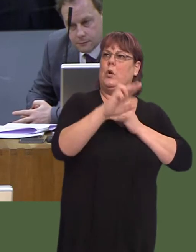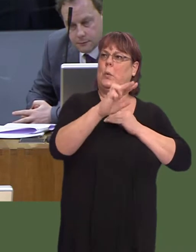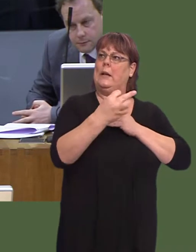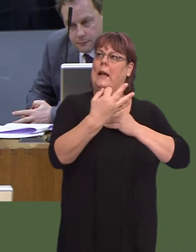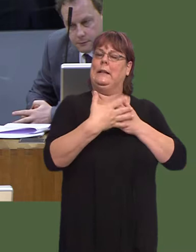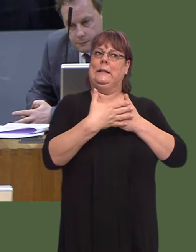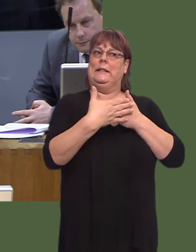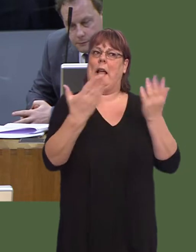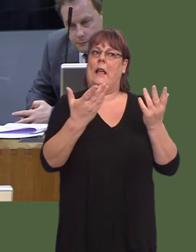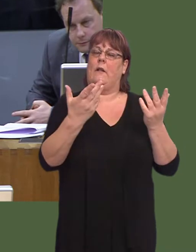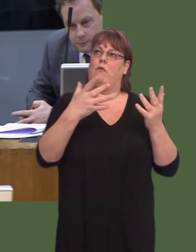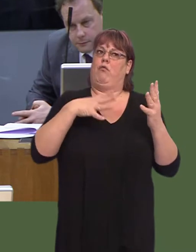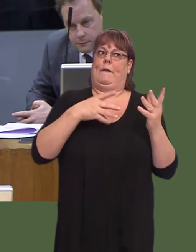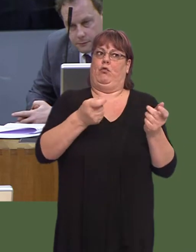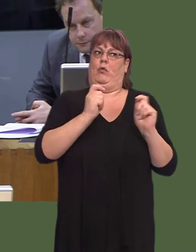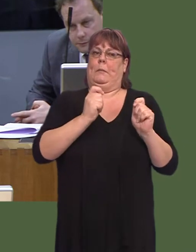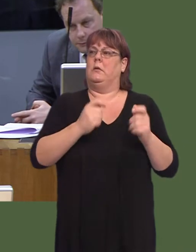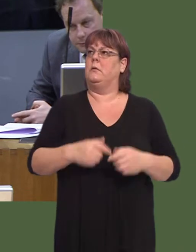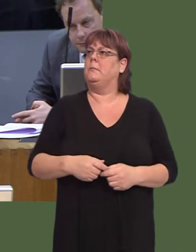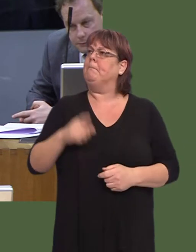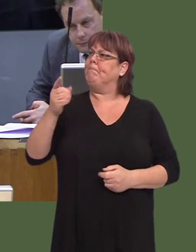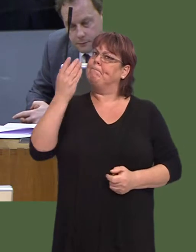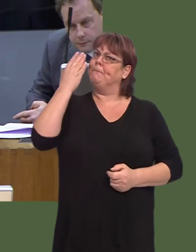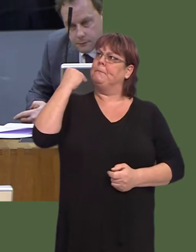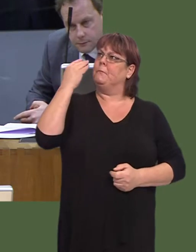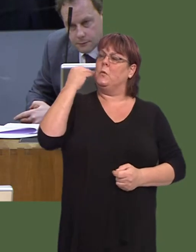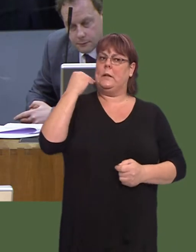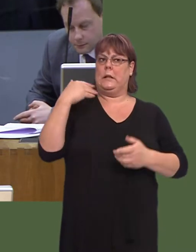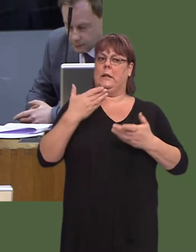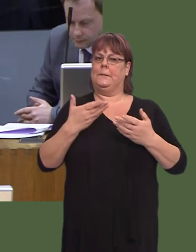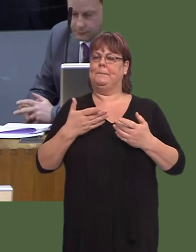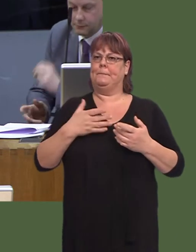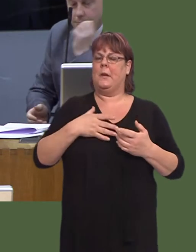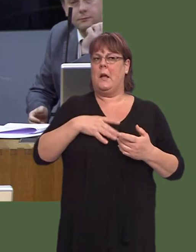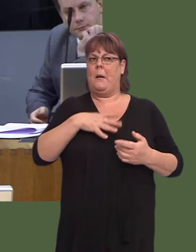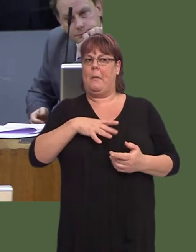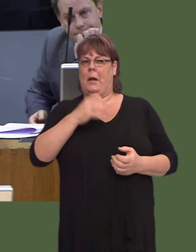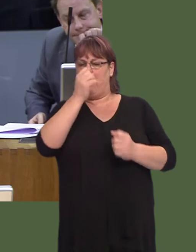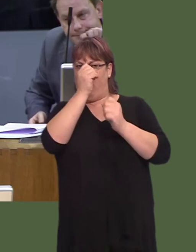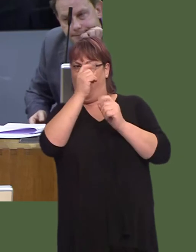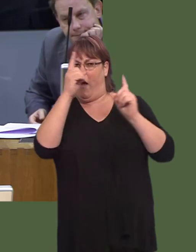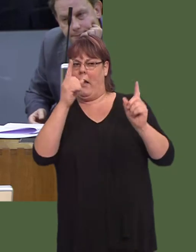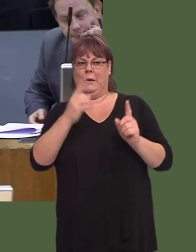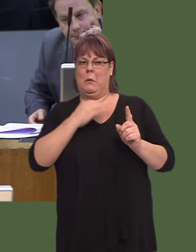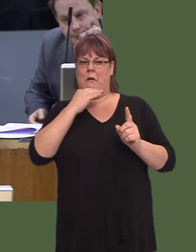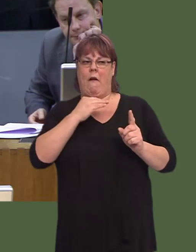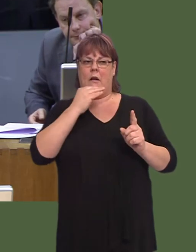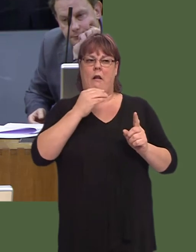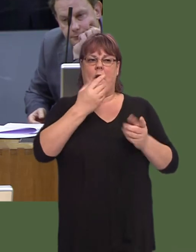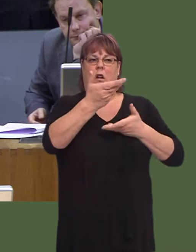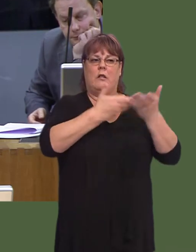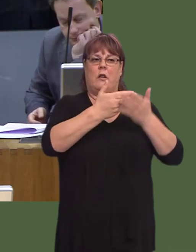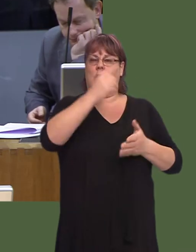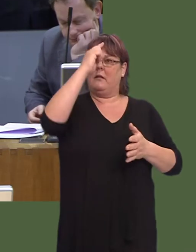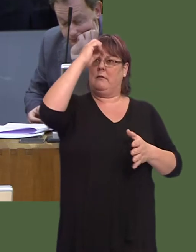for treatment following the assessment. In recent months, we have had warnings about insufficient